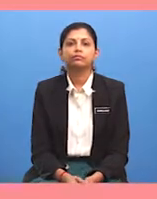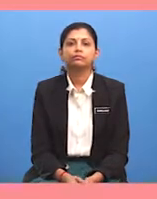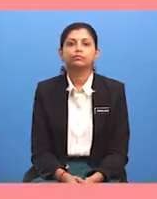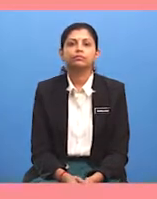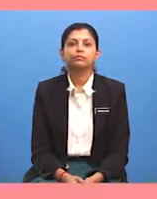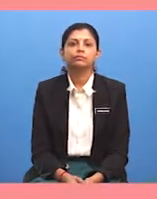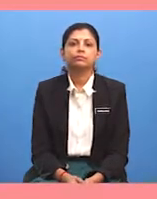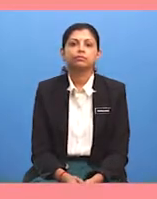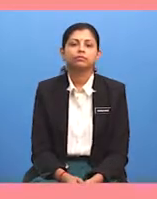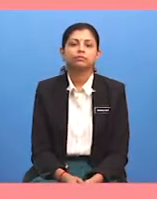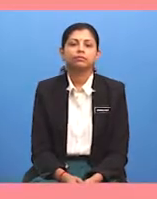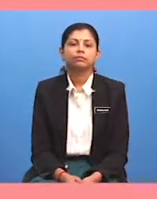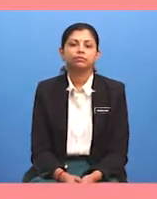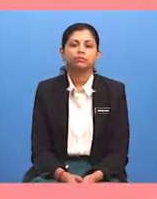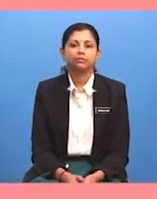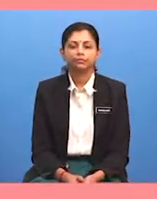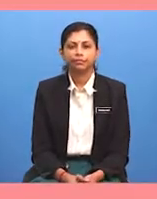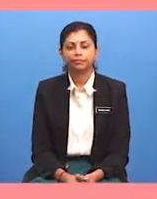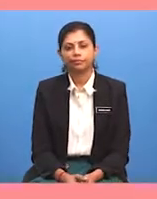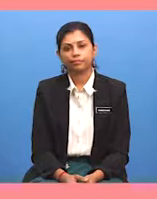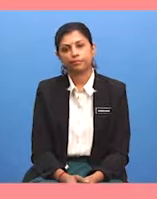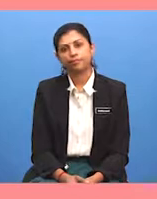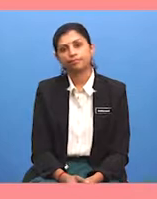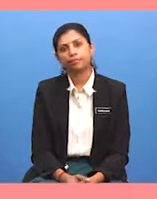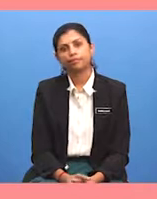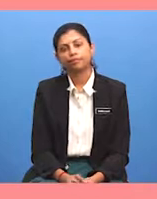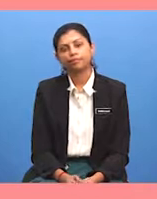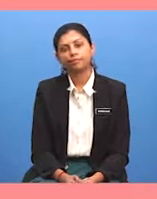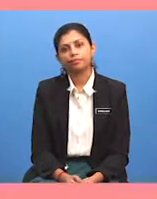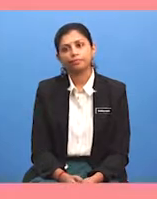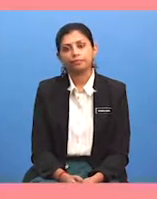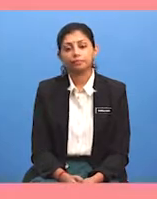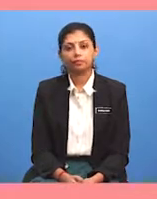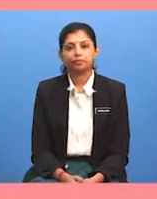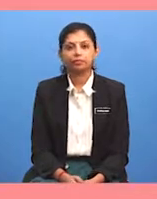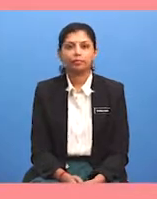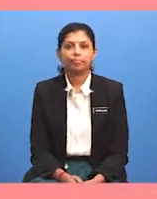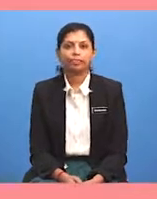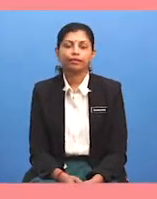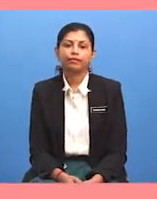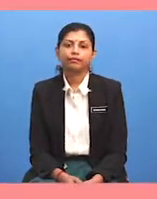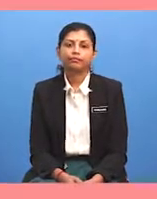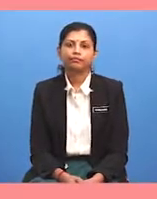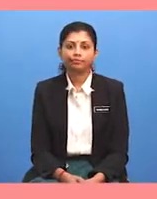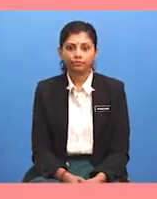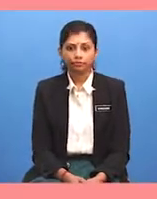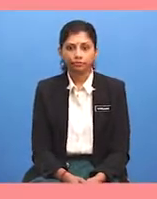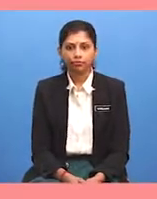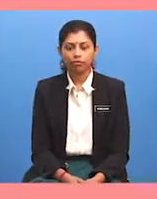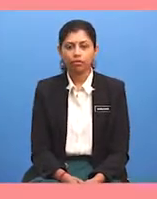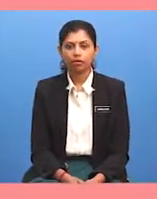Bill Gates served as a technology advisor? For this question,